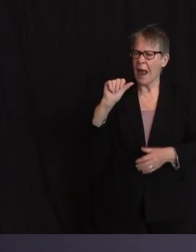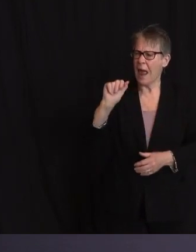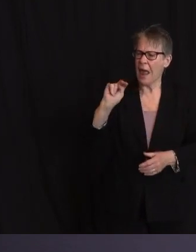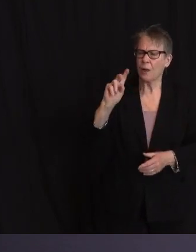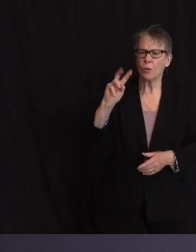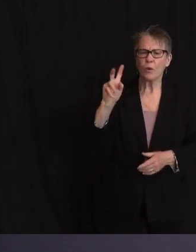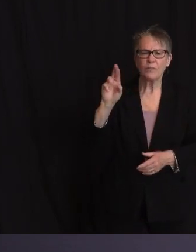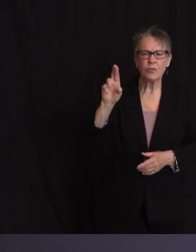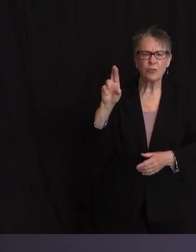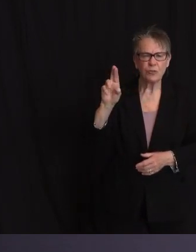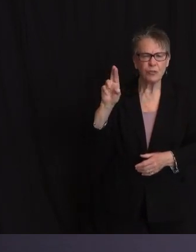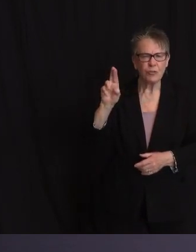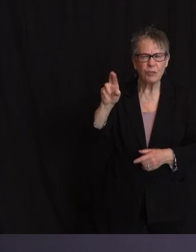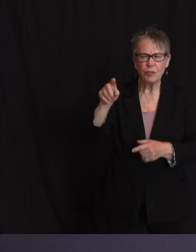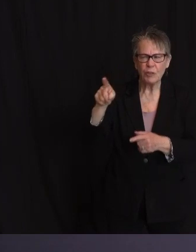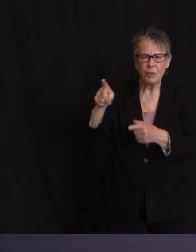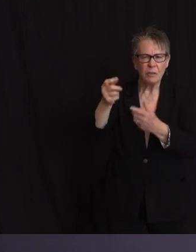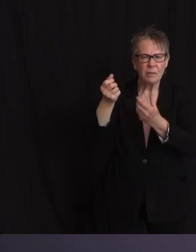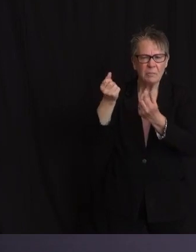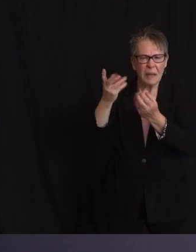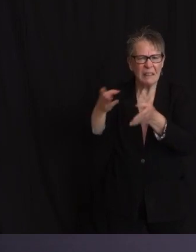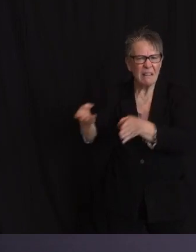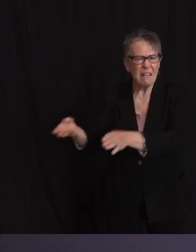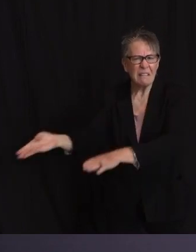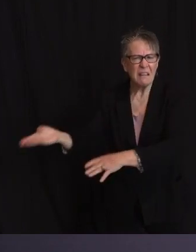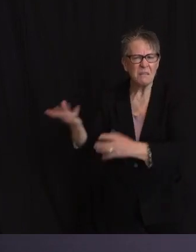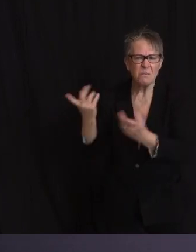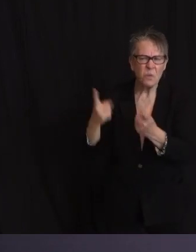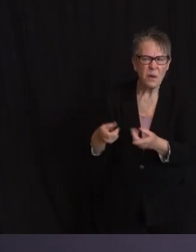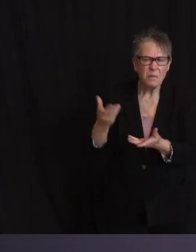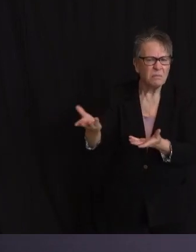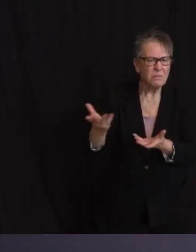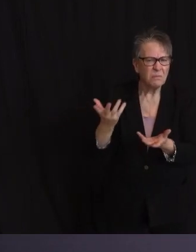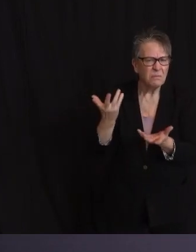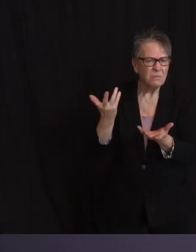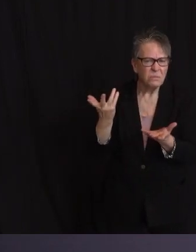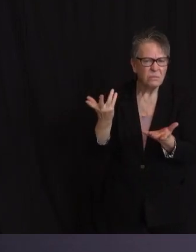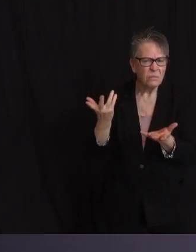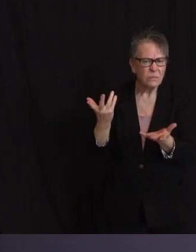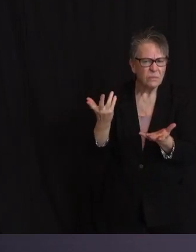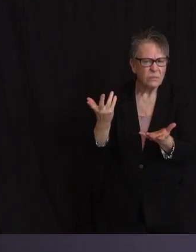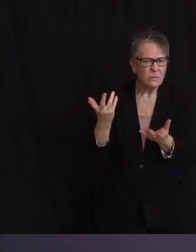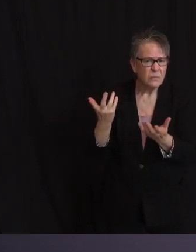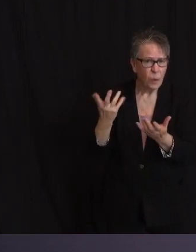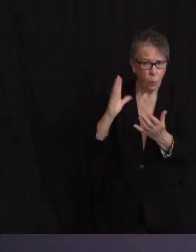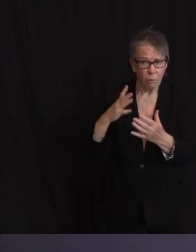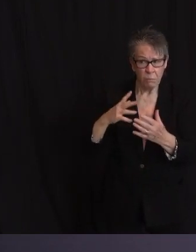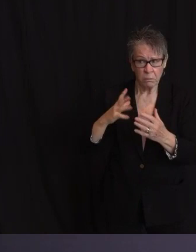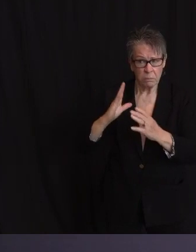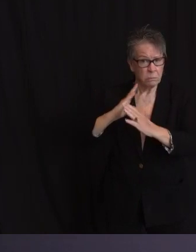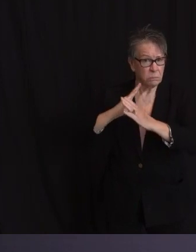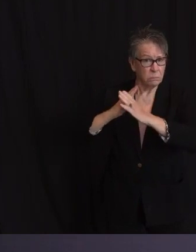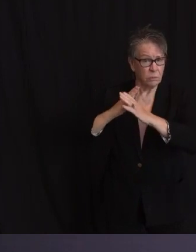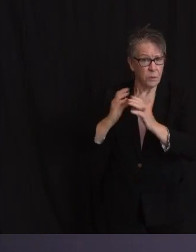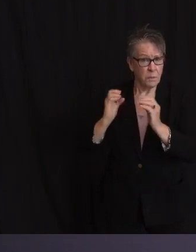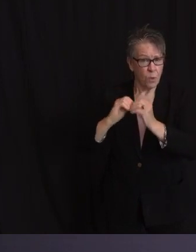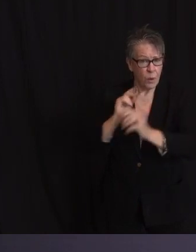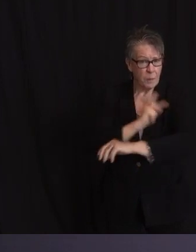And can we get details on the 11 facilities that were visited over the weekend? And are these deficiency reports available? Could they be made